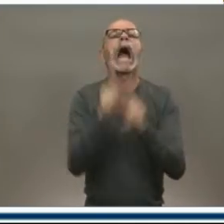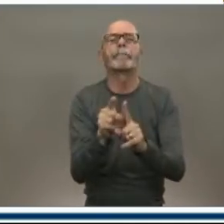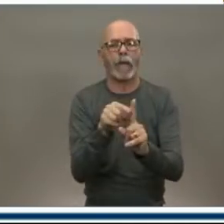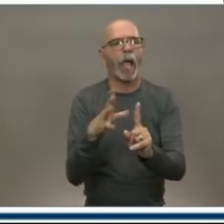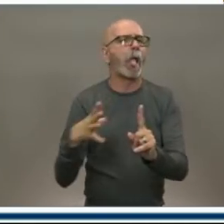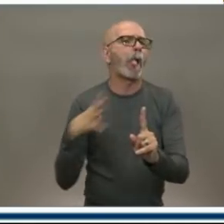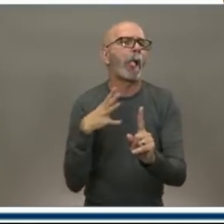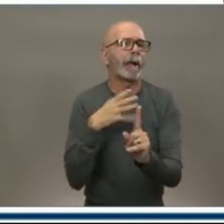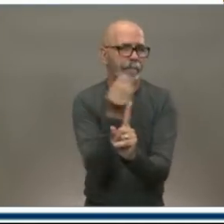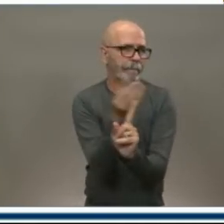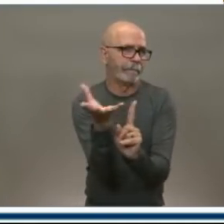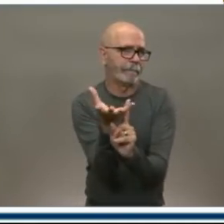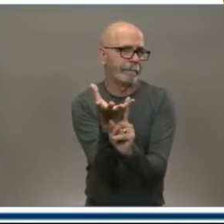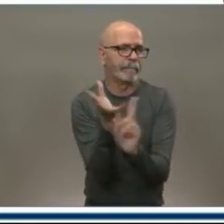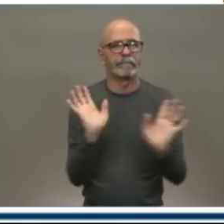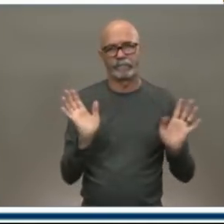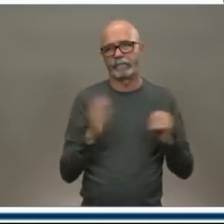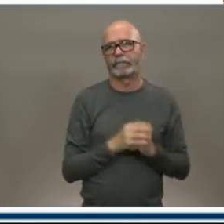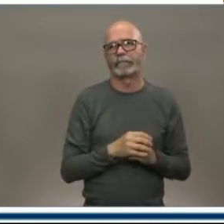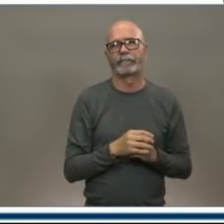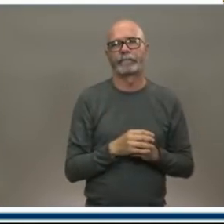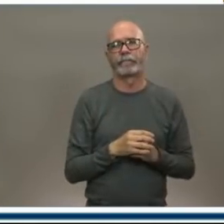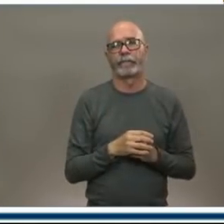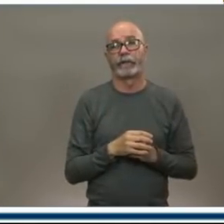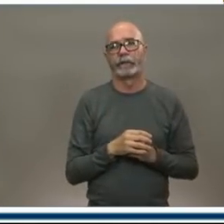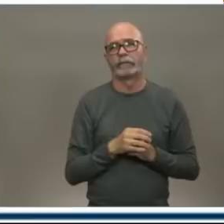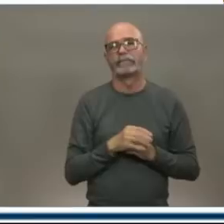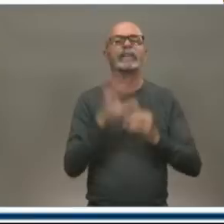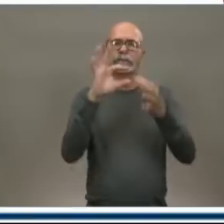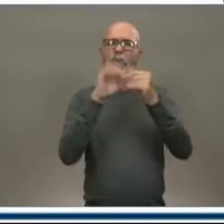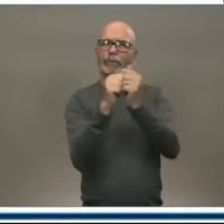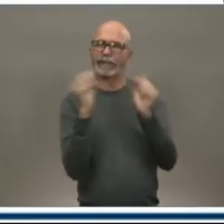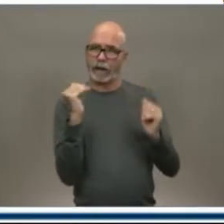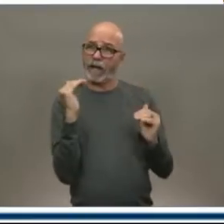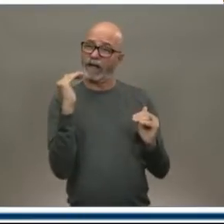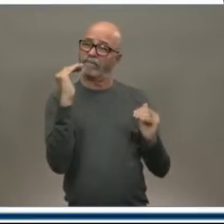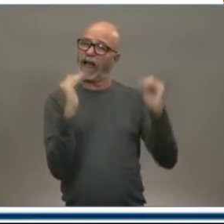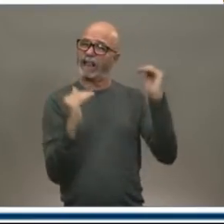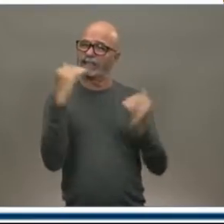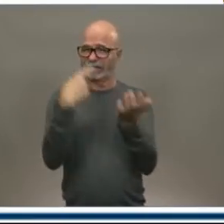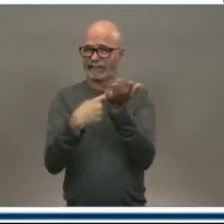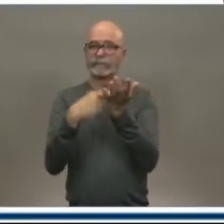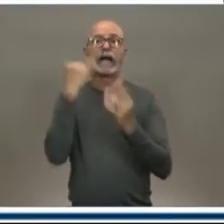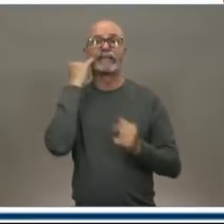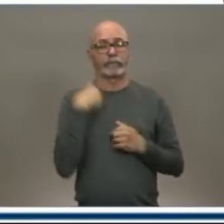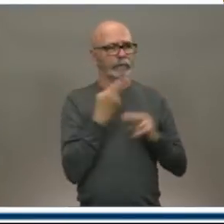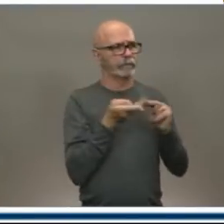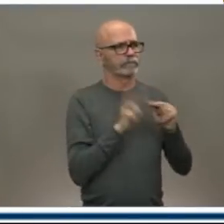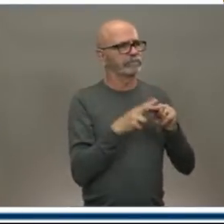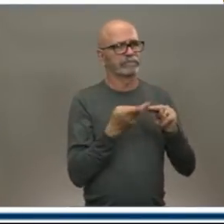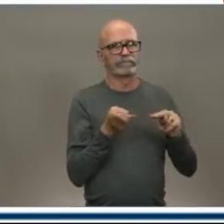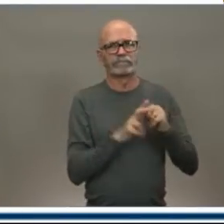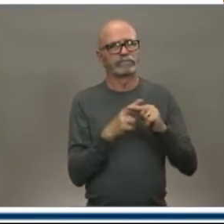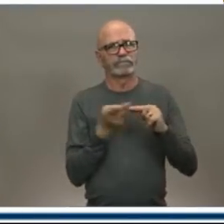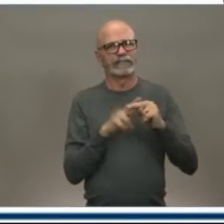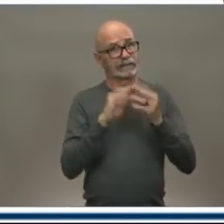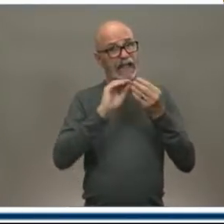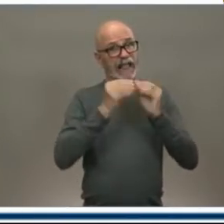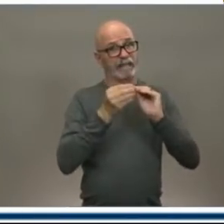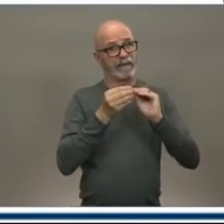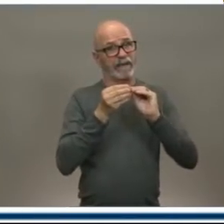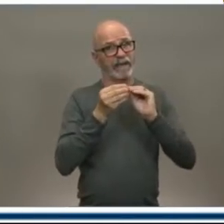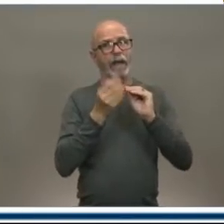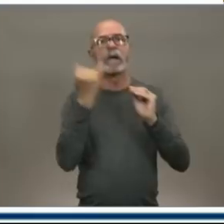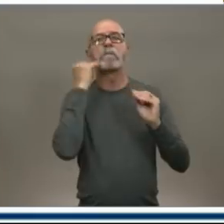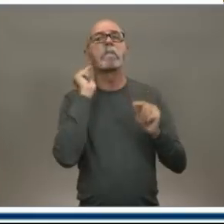guess, that you have to do at the same time as you're watching cases increase, not only in our own province but elsewhere, can